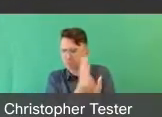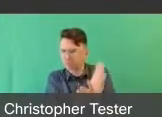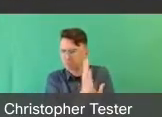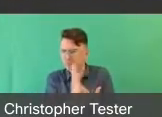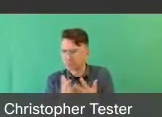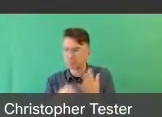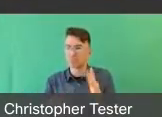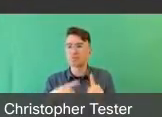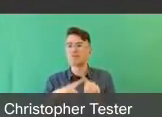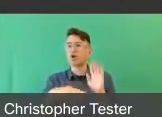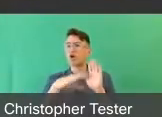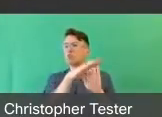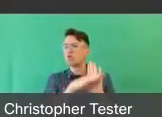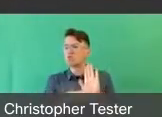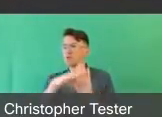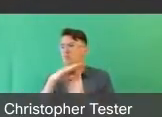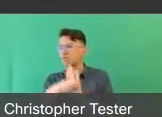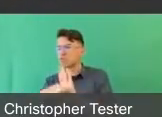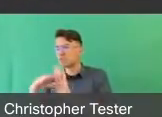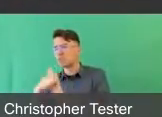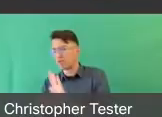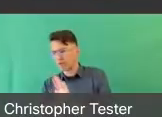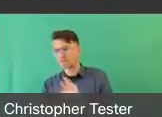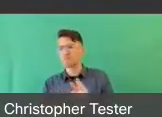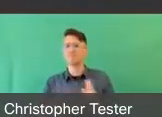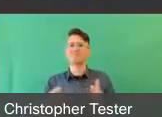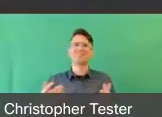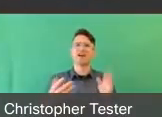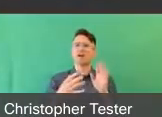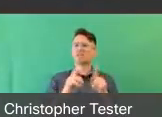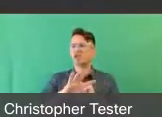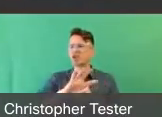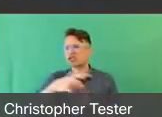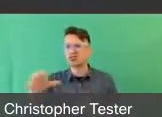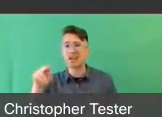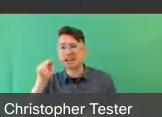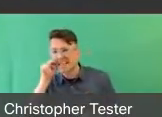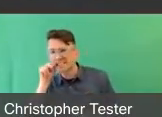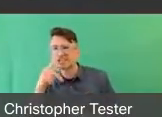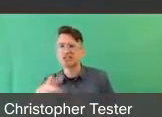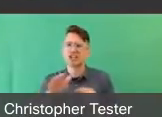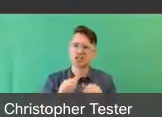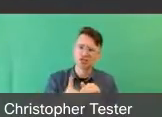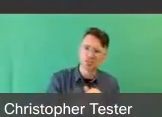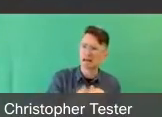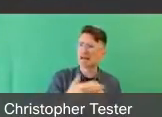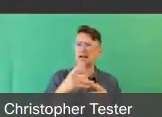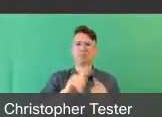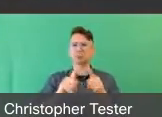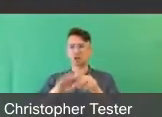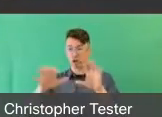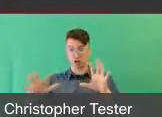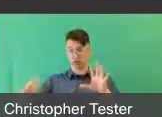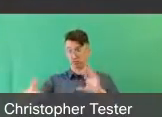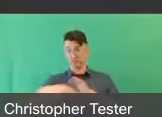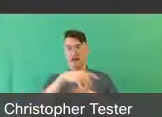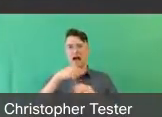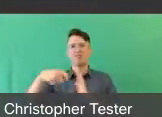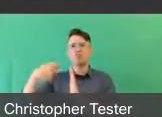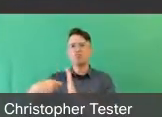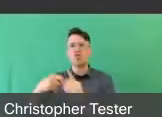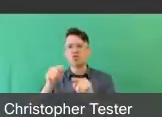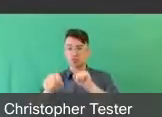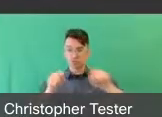to name just a few. We've also done some polling, Victor, in Latin